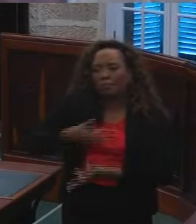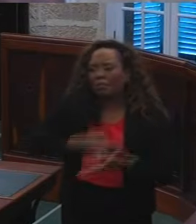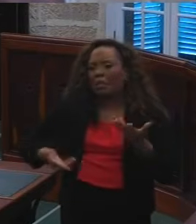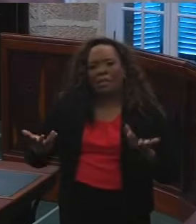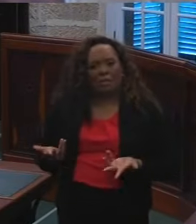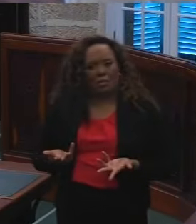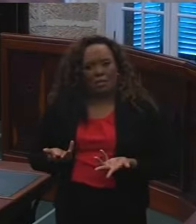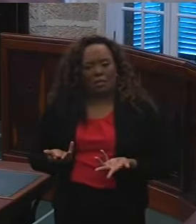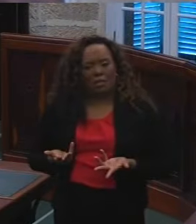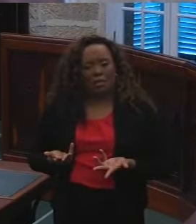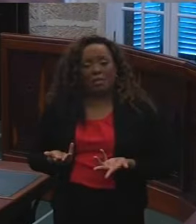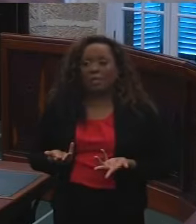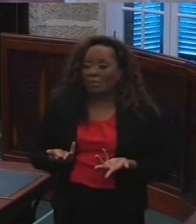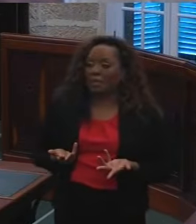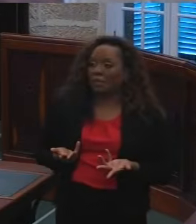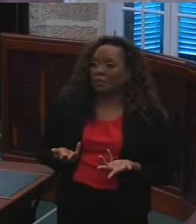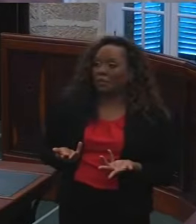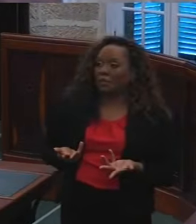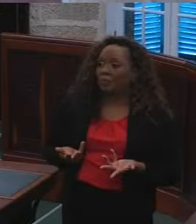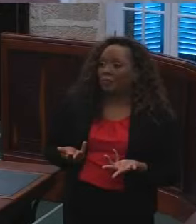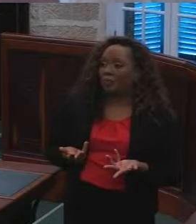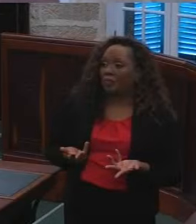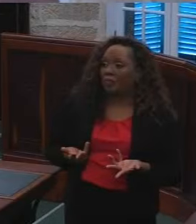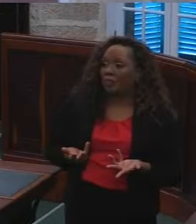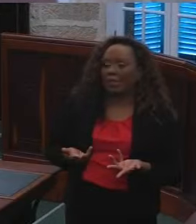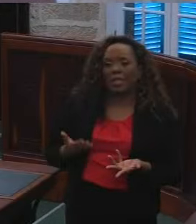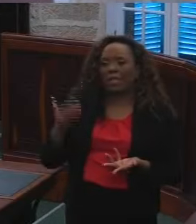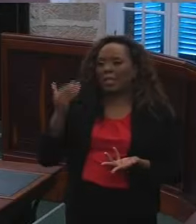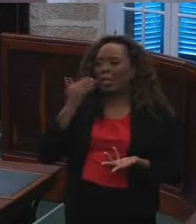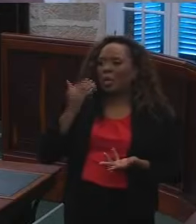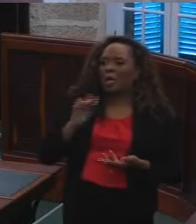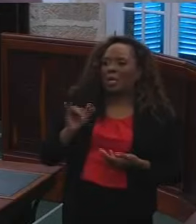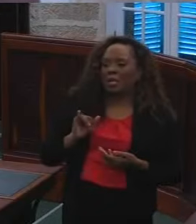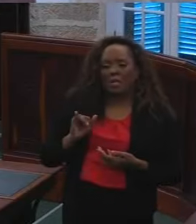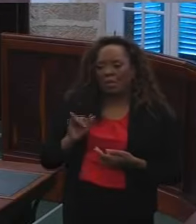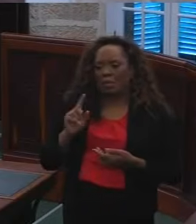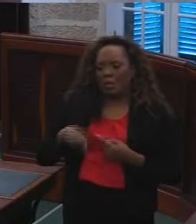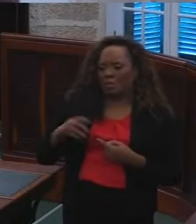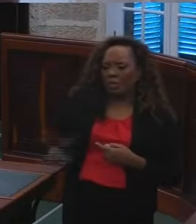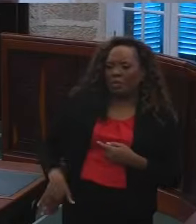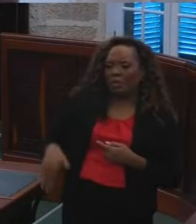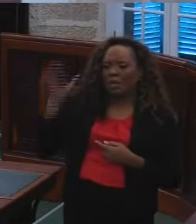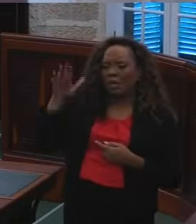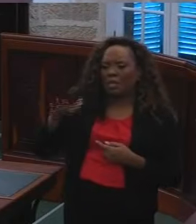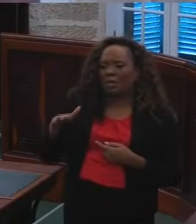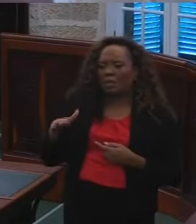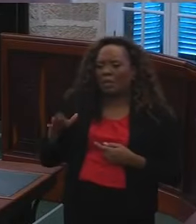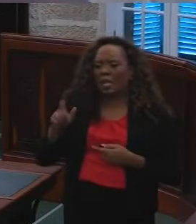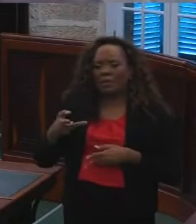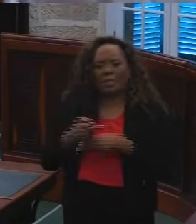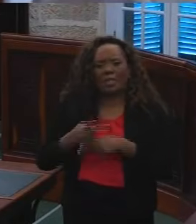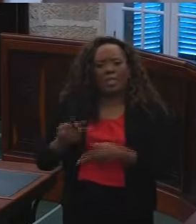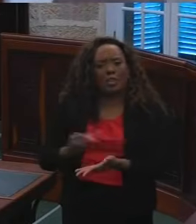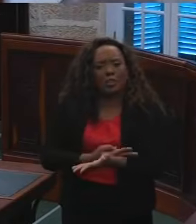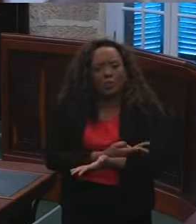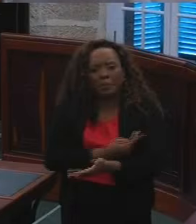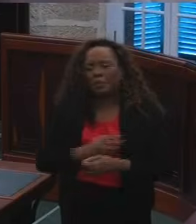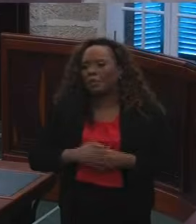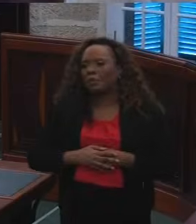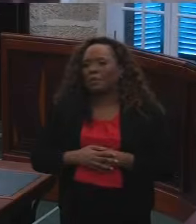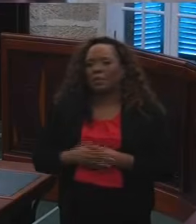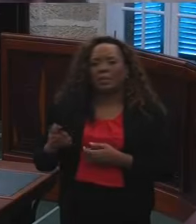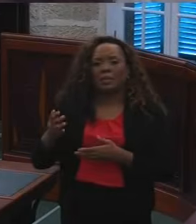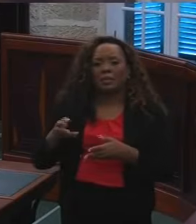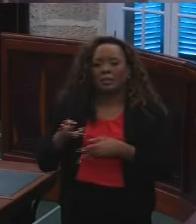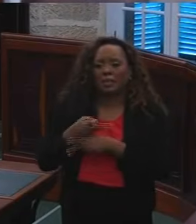or they can't know that we goat and sheep on morning, or they taking care of the pigs. You can't go on